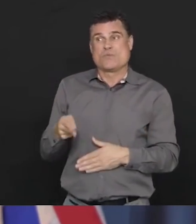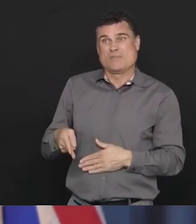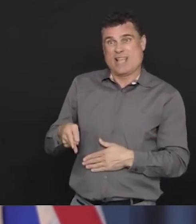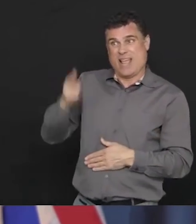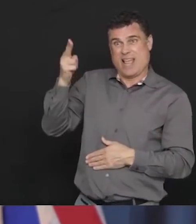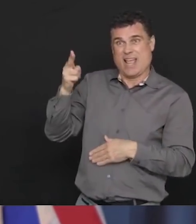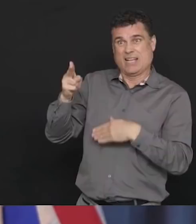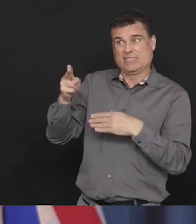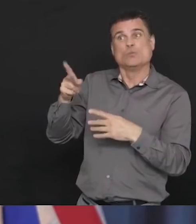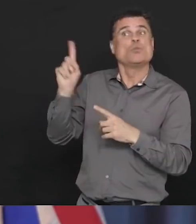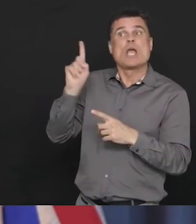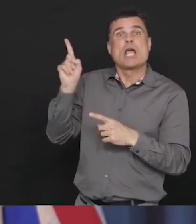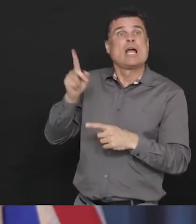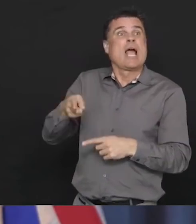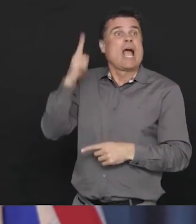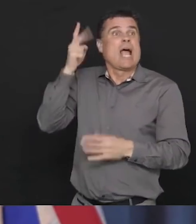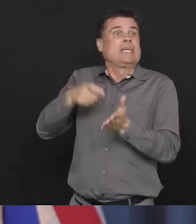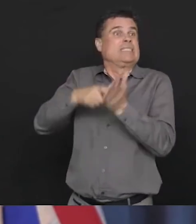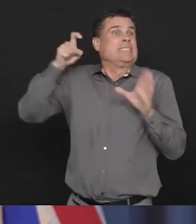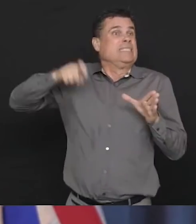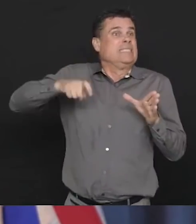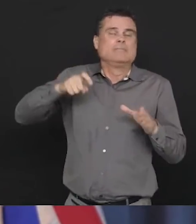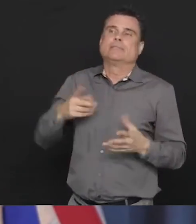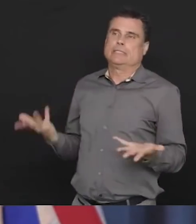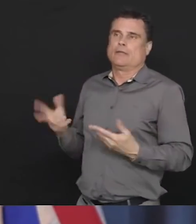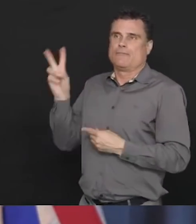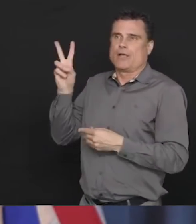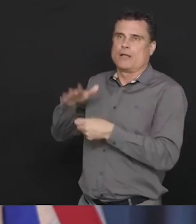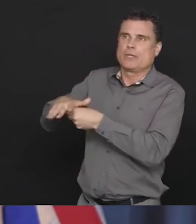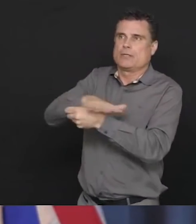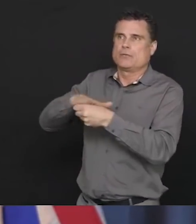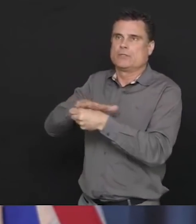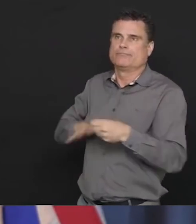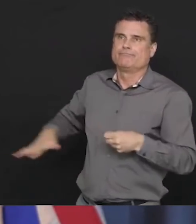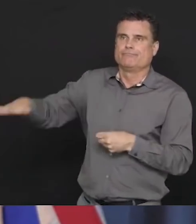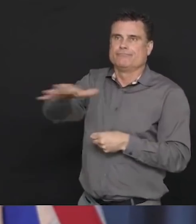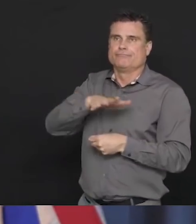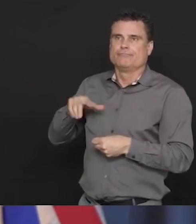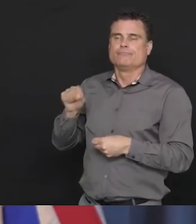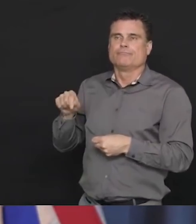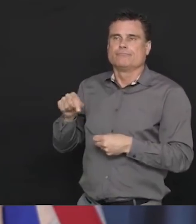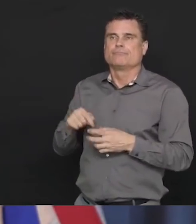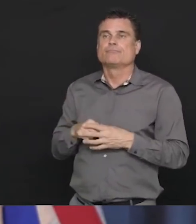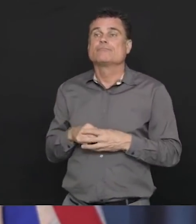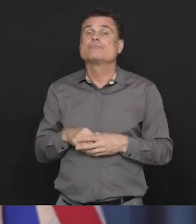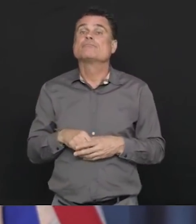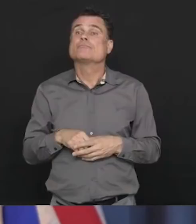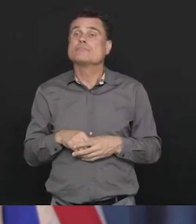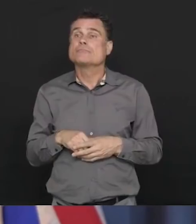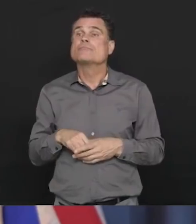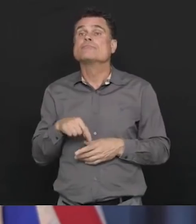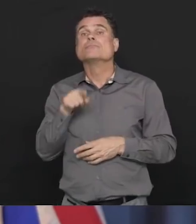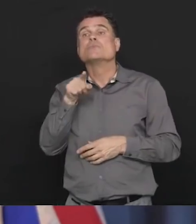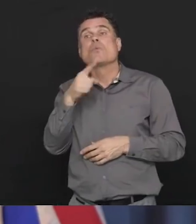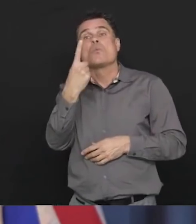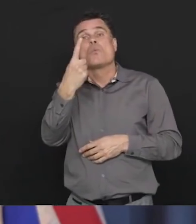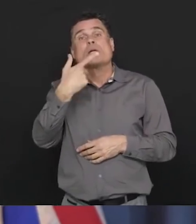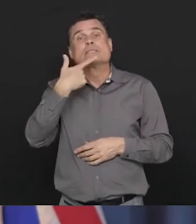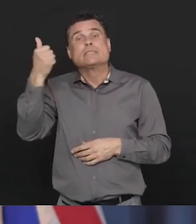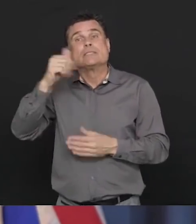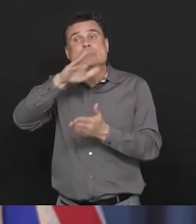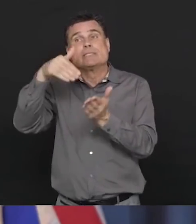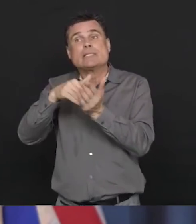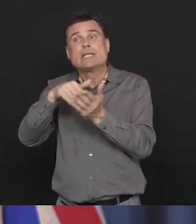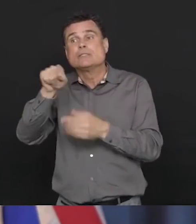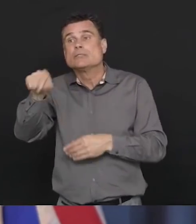already. The request for assistance is around, and I know the number of, I think it's up to 11 now,